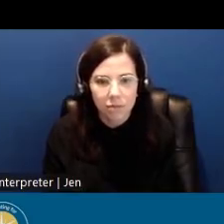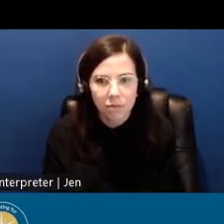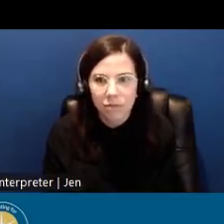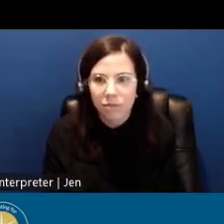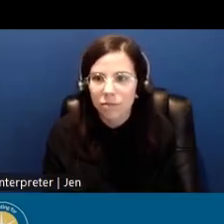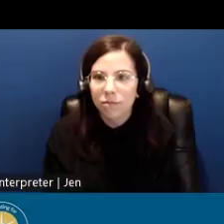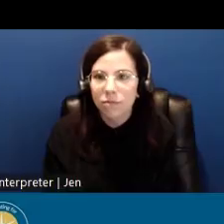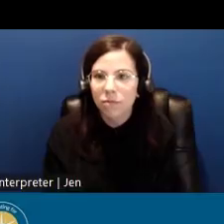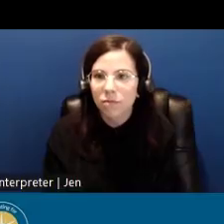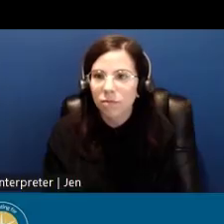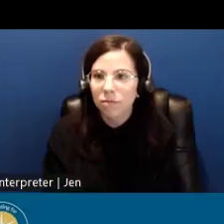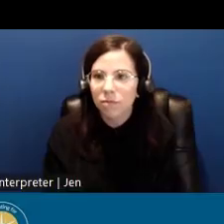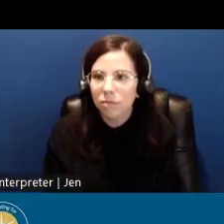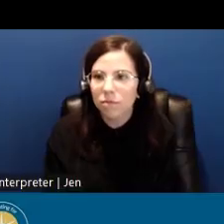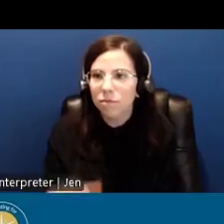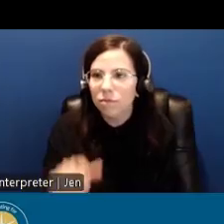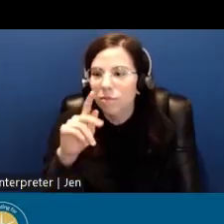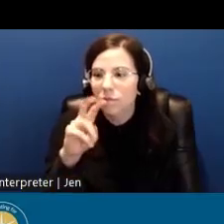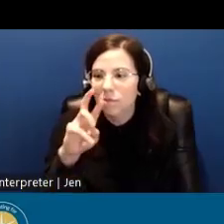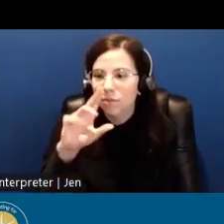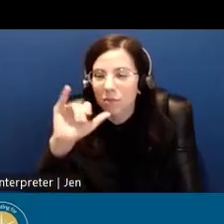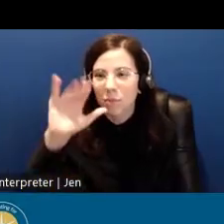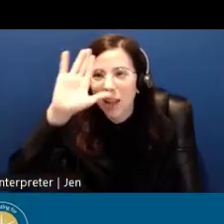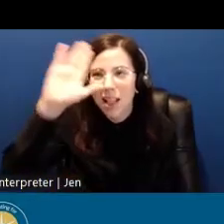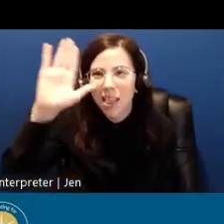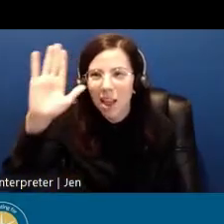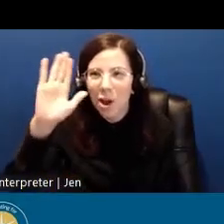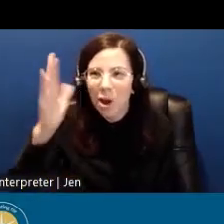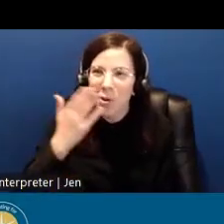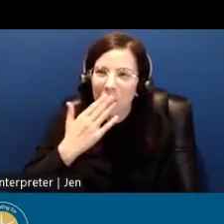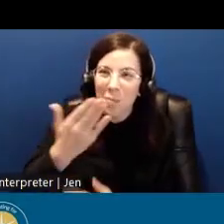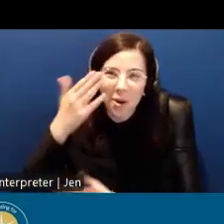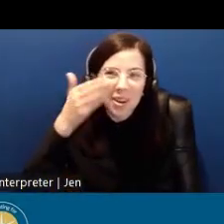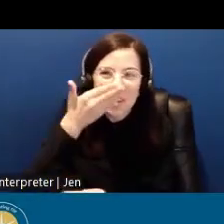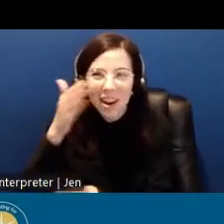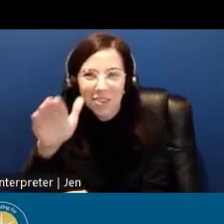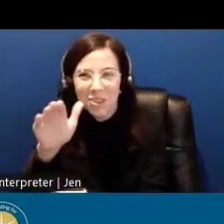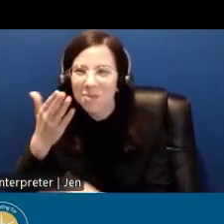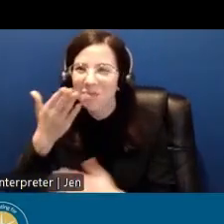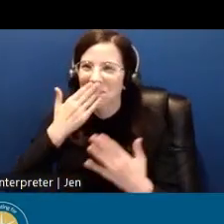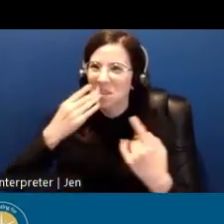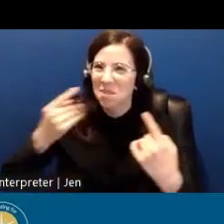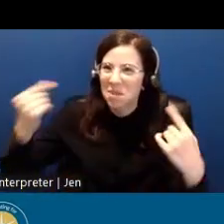Hello and welcome everyone. Good morning, good afternoon. Thank you for being here today.